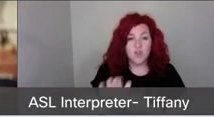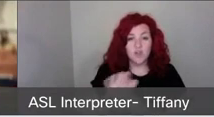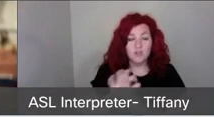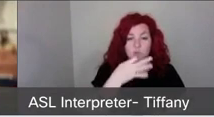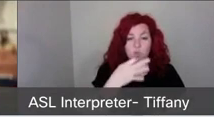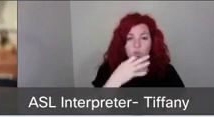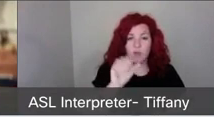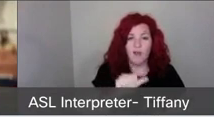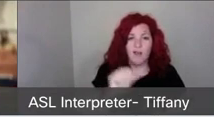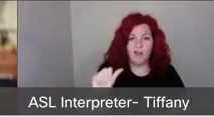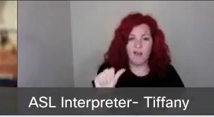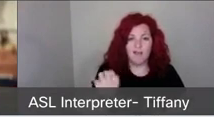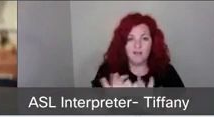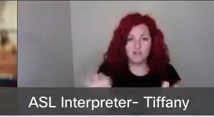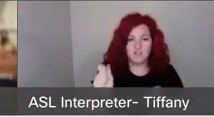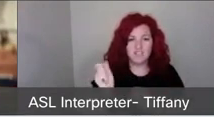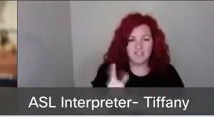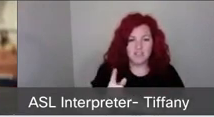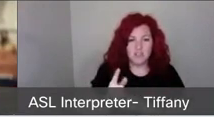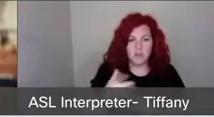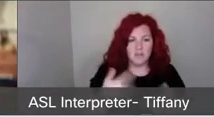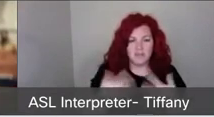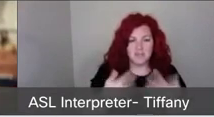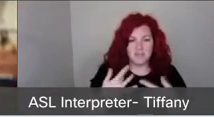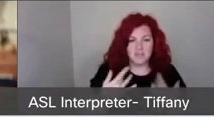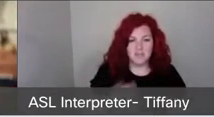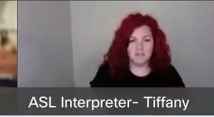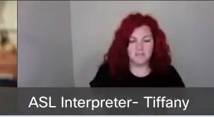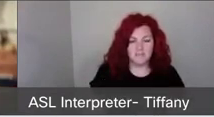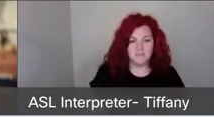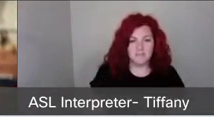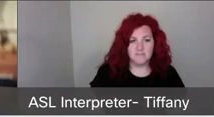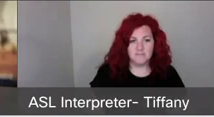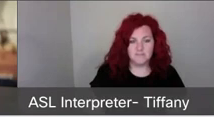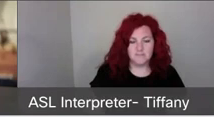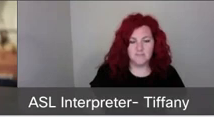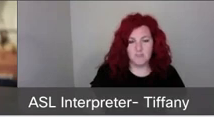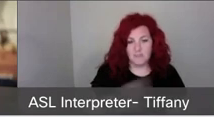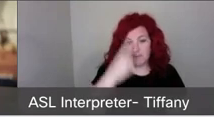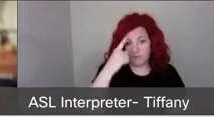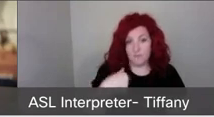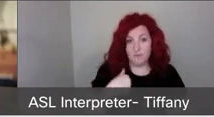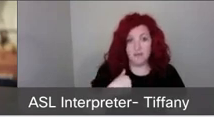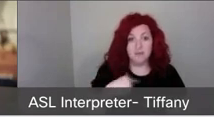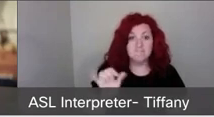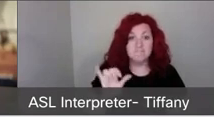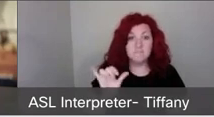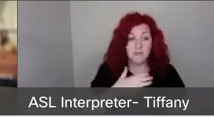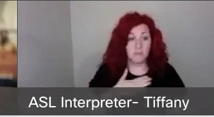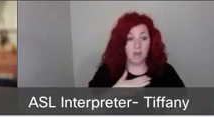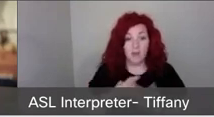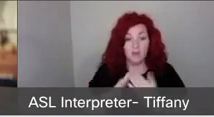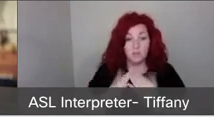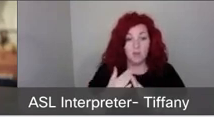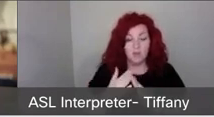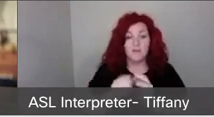associate's degree next year, which I'm a bit excited. And so, yeah, so for me, like, as I see in my community